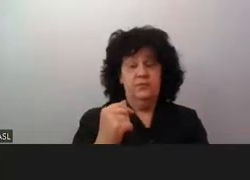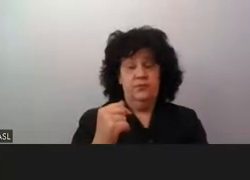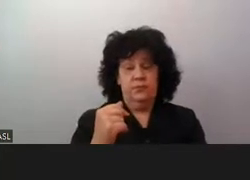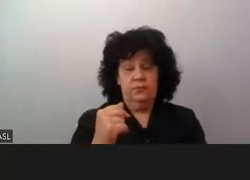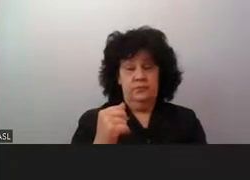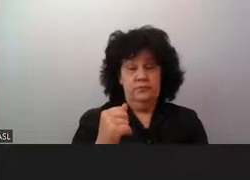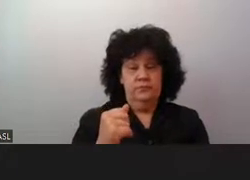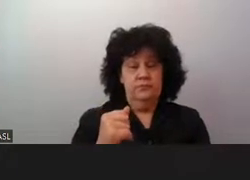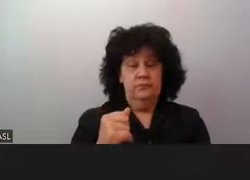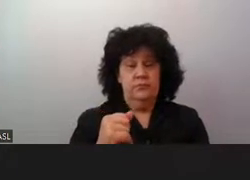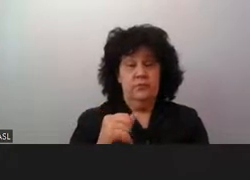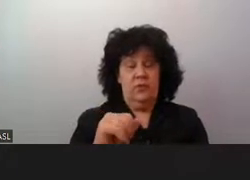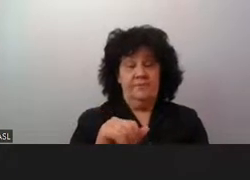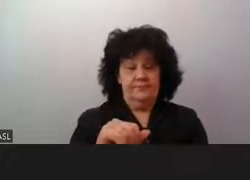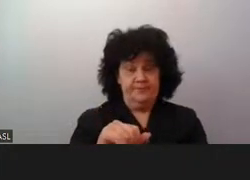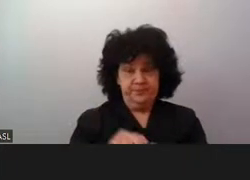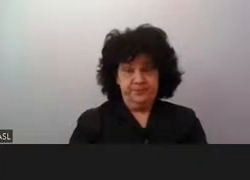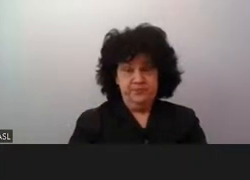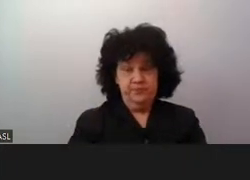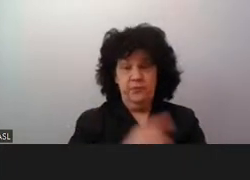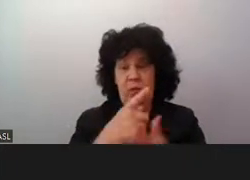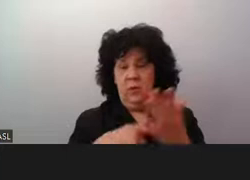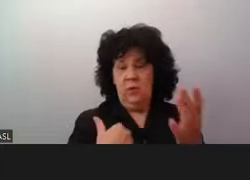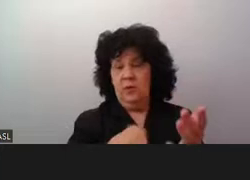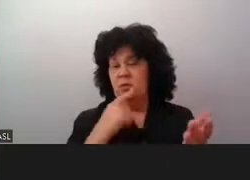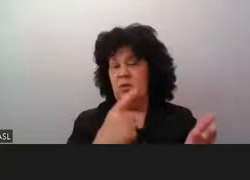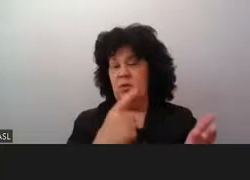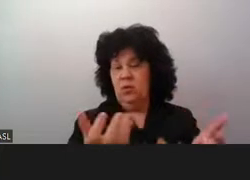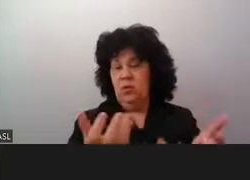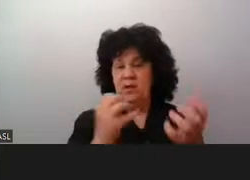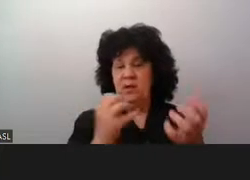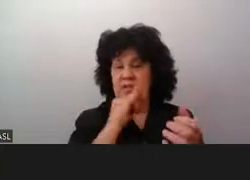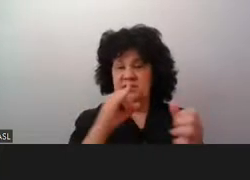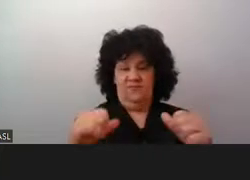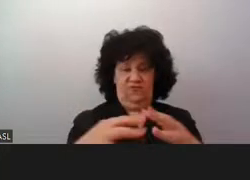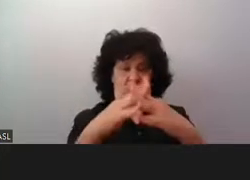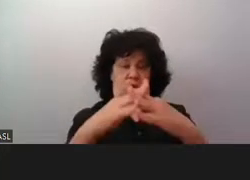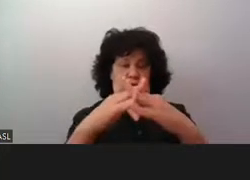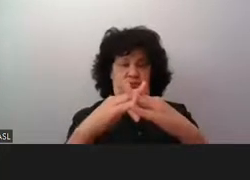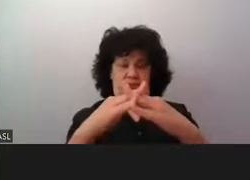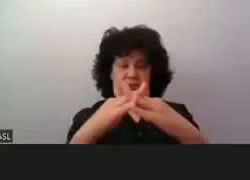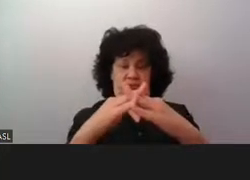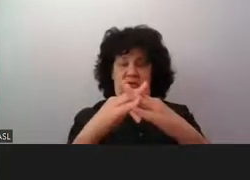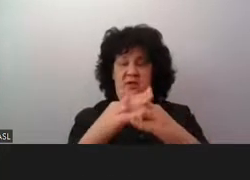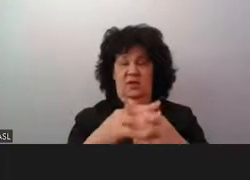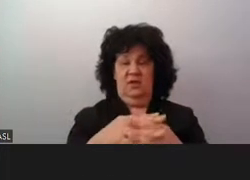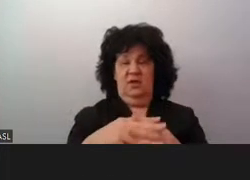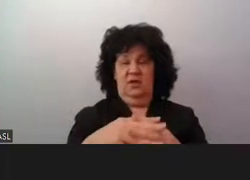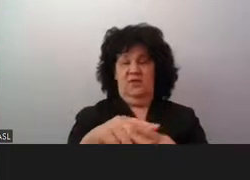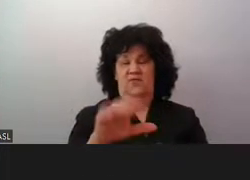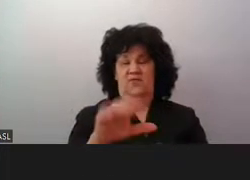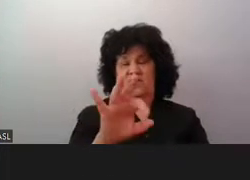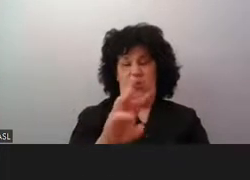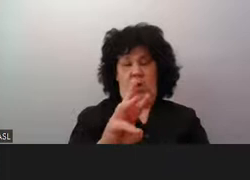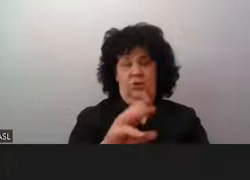that. So what we're really working on right now is a framework around it, because what we don't want is we have a course